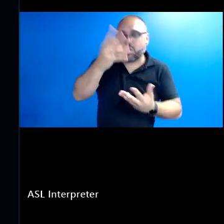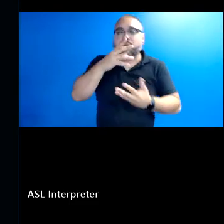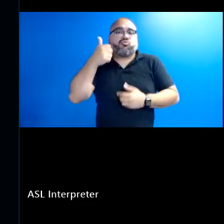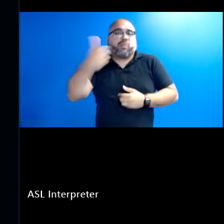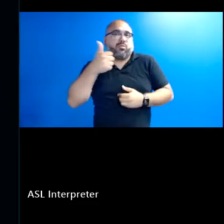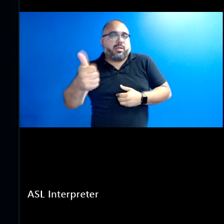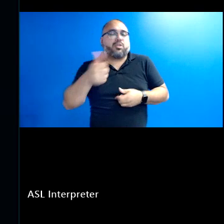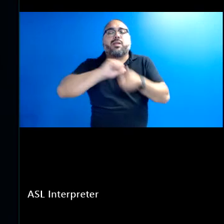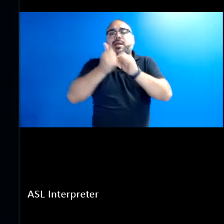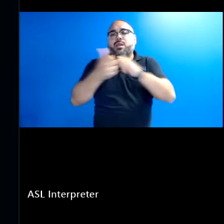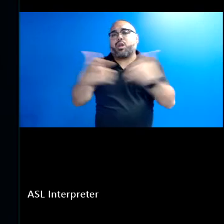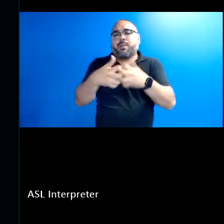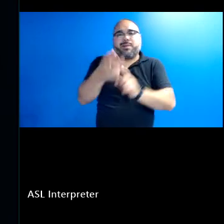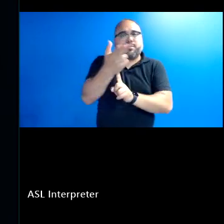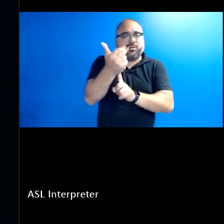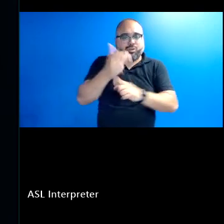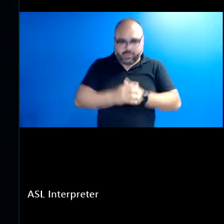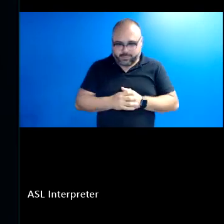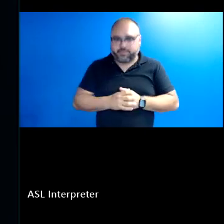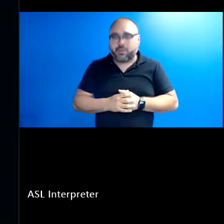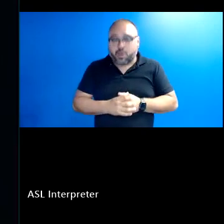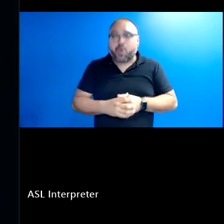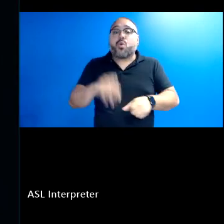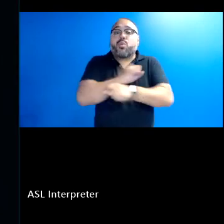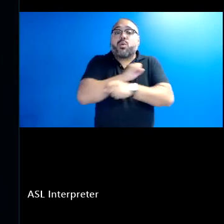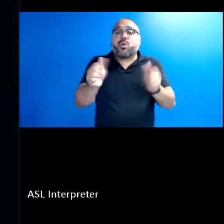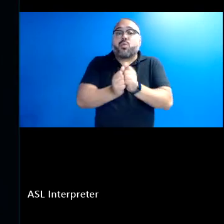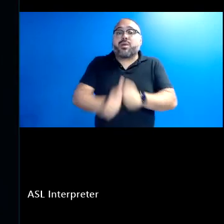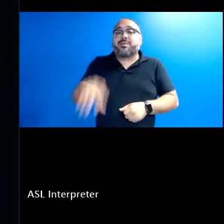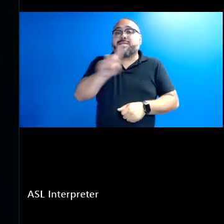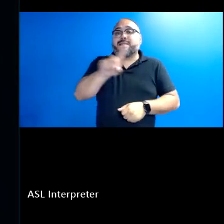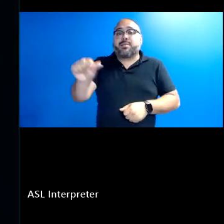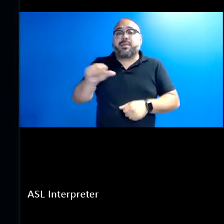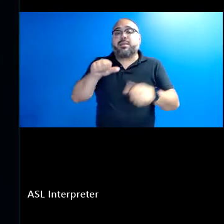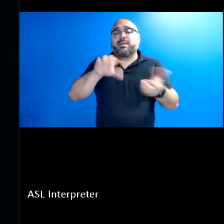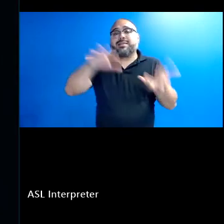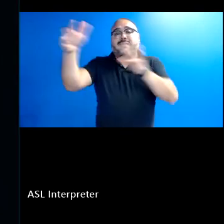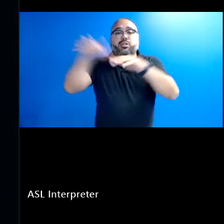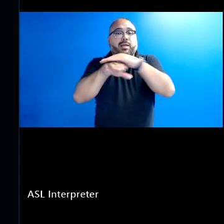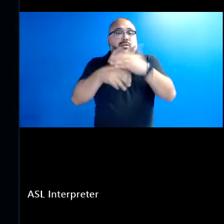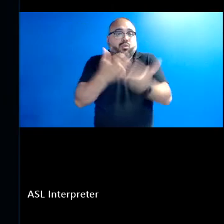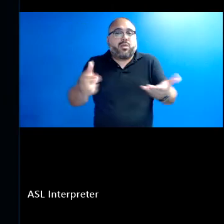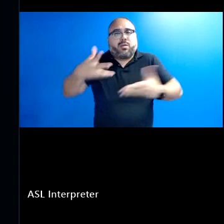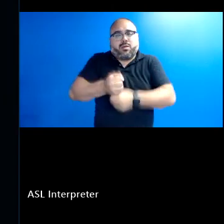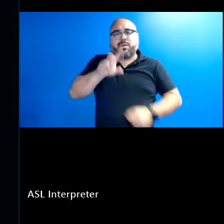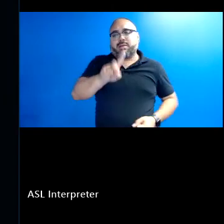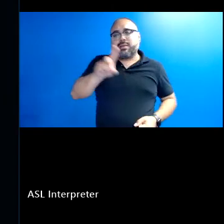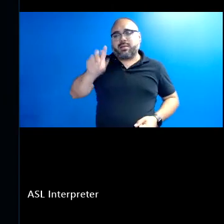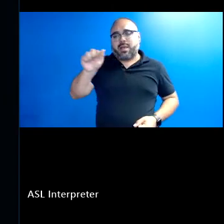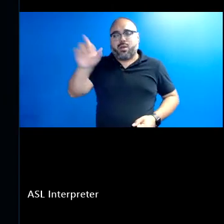accommodations. We work with Disability Disaster Access and Resources, a program managed by the California Foundation